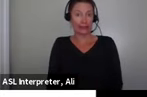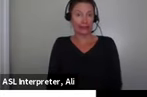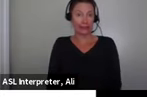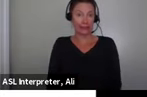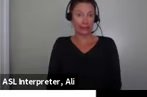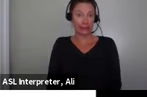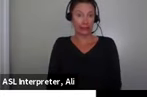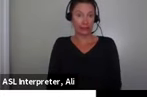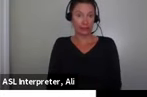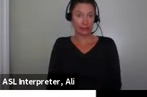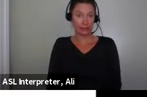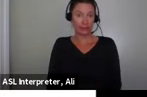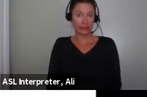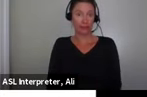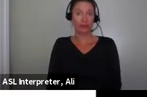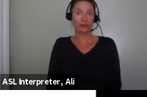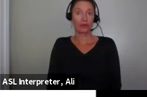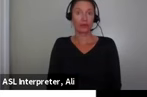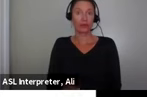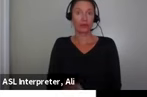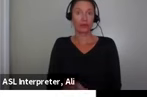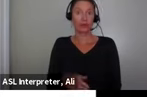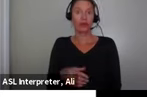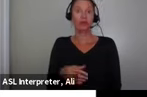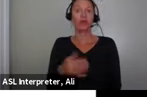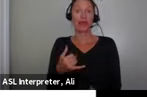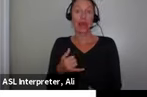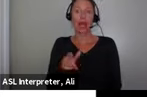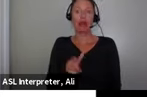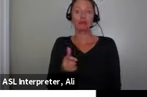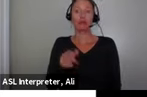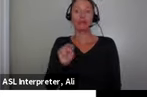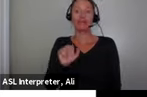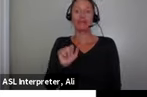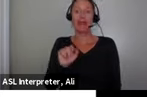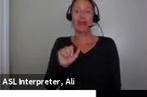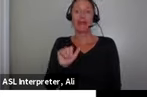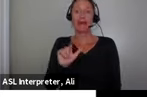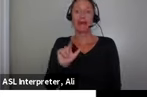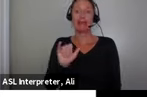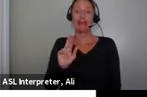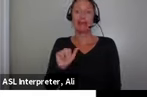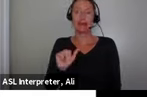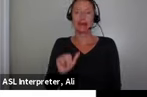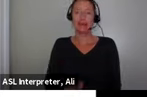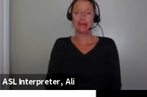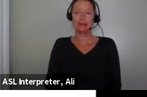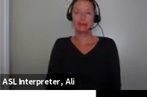I will direct that question to Natalina of BKF Engineers.